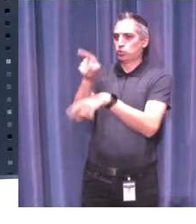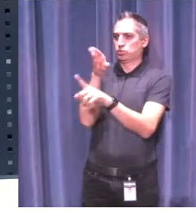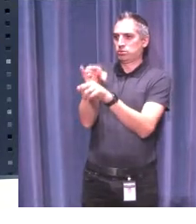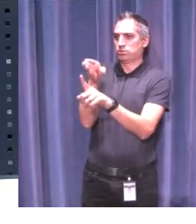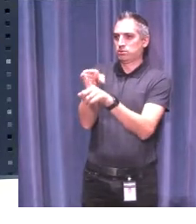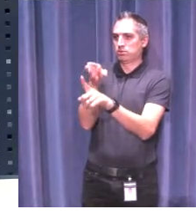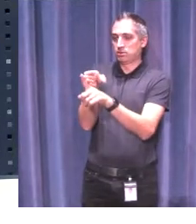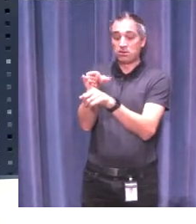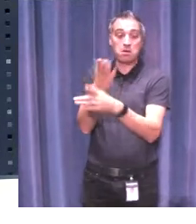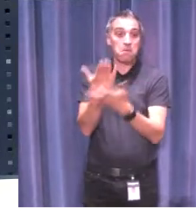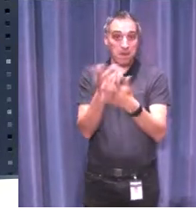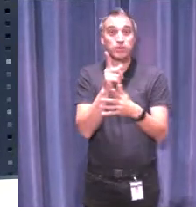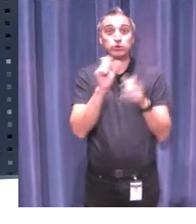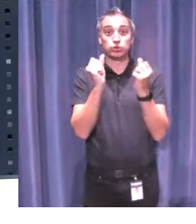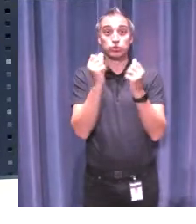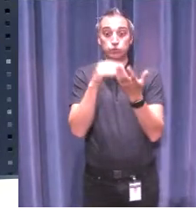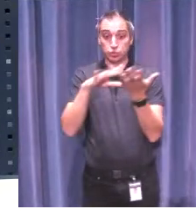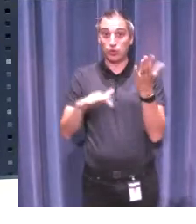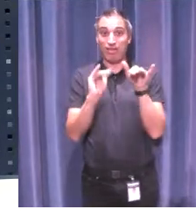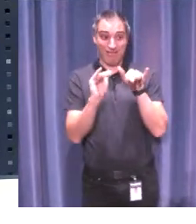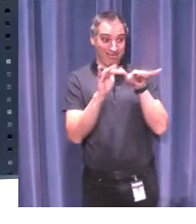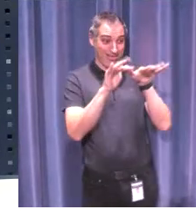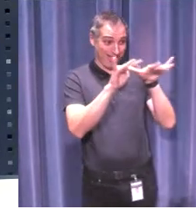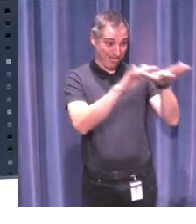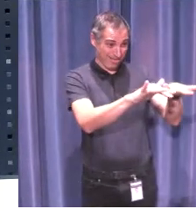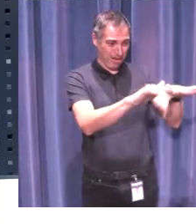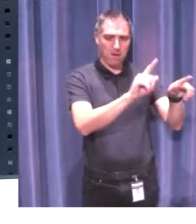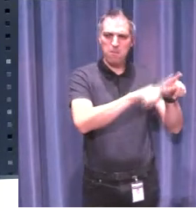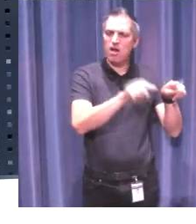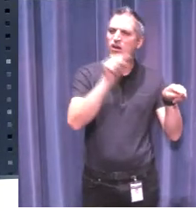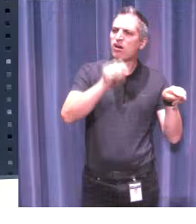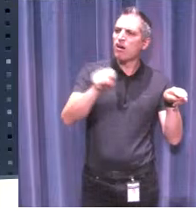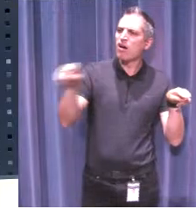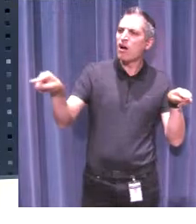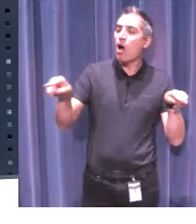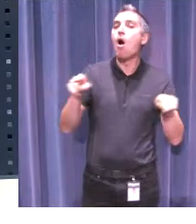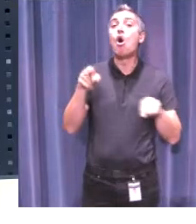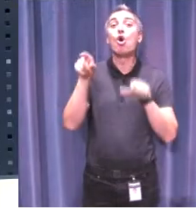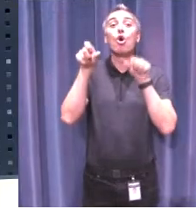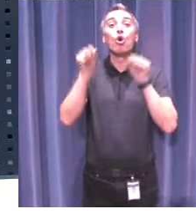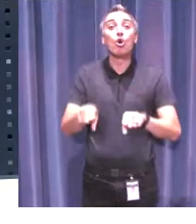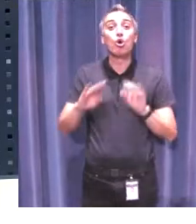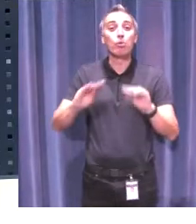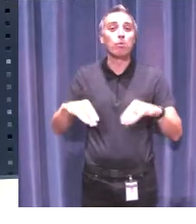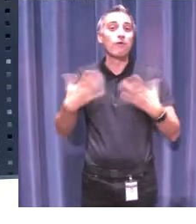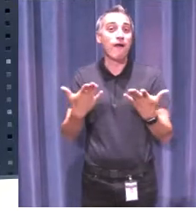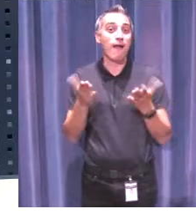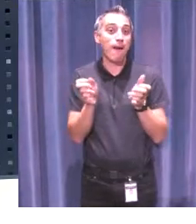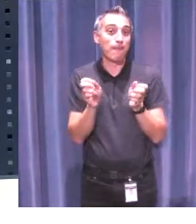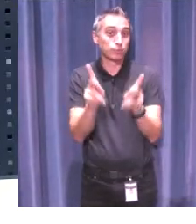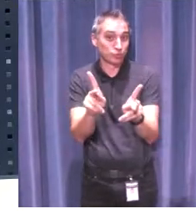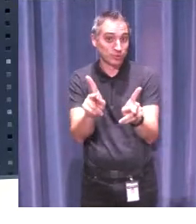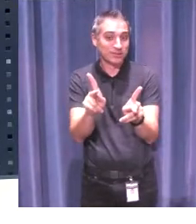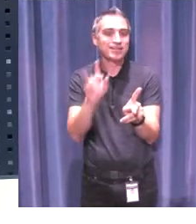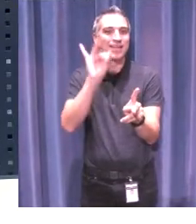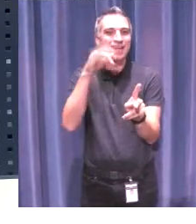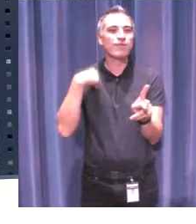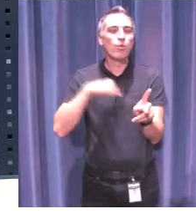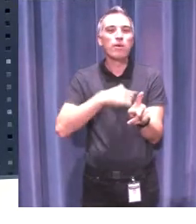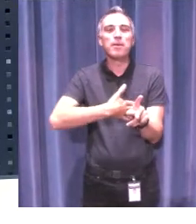certain employers, where are those, or which are those employers that would provide those opportunities if we